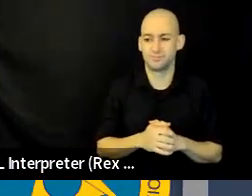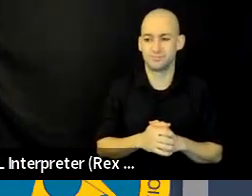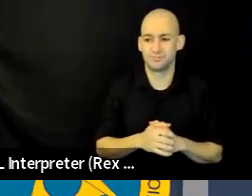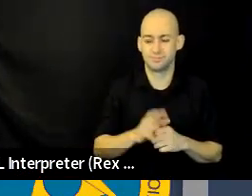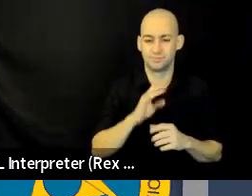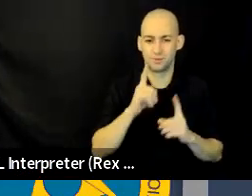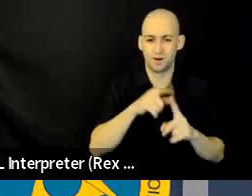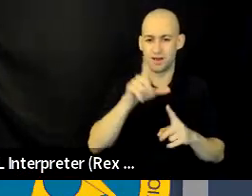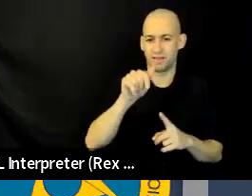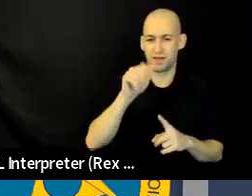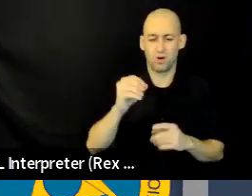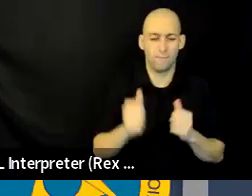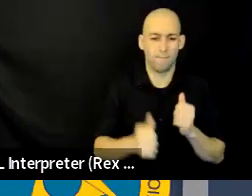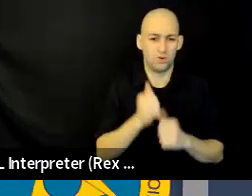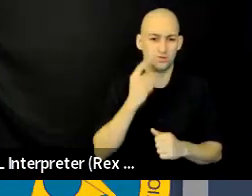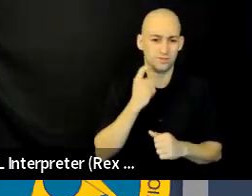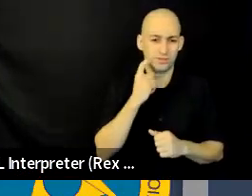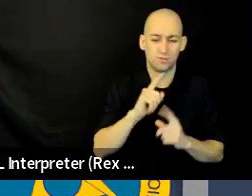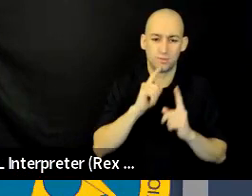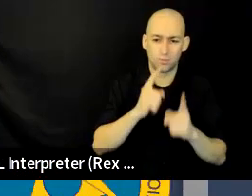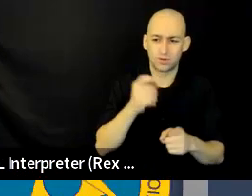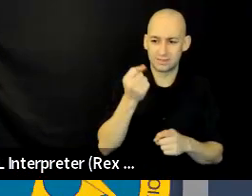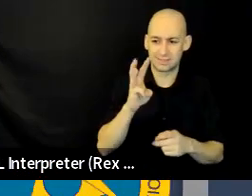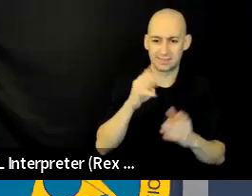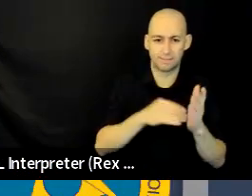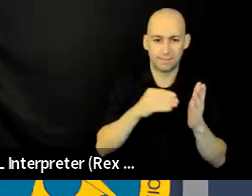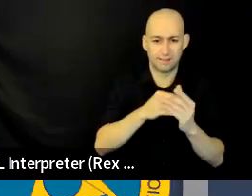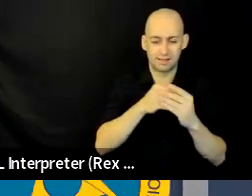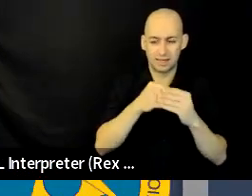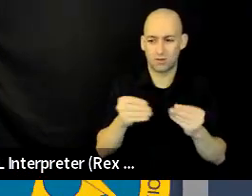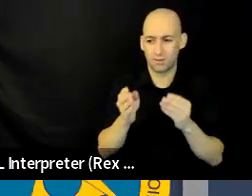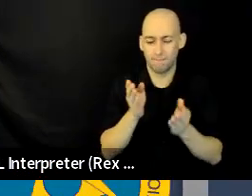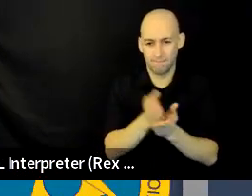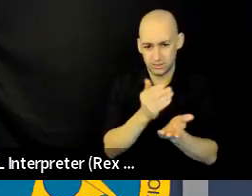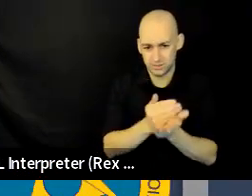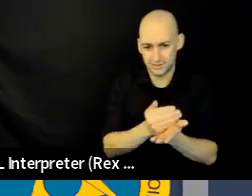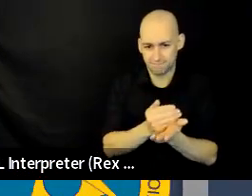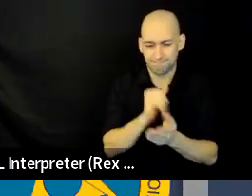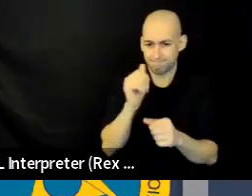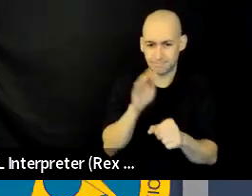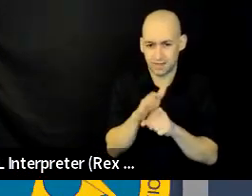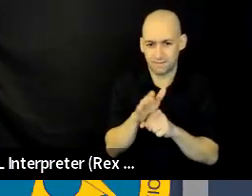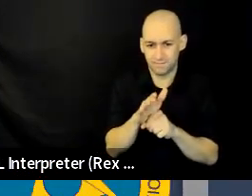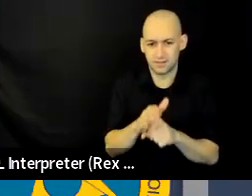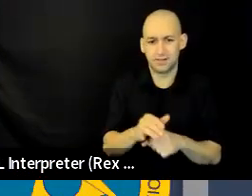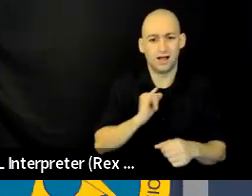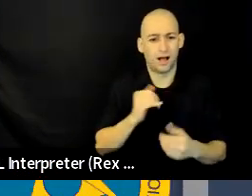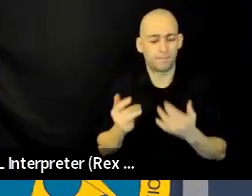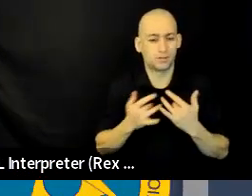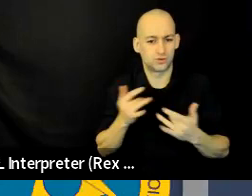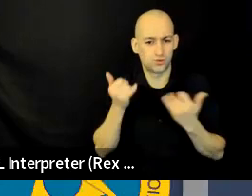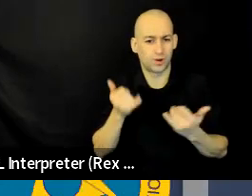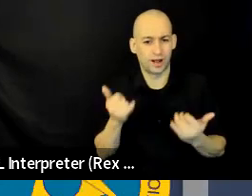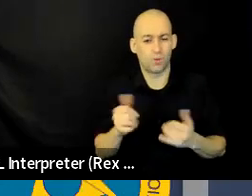more recent report of a $68 billion budget deficit, right? So I'm concerned now with how we develop